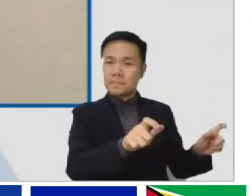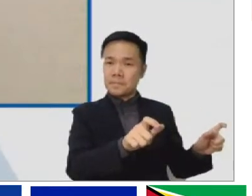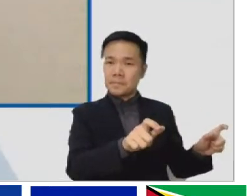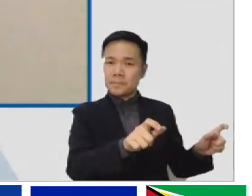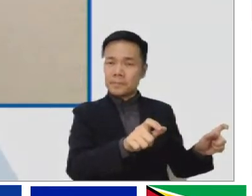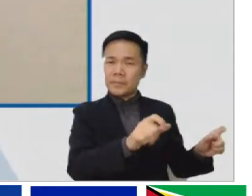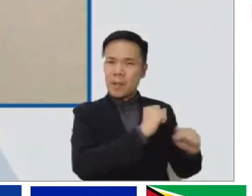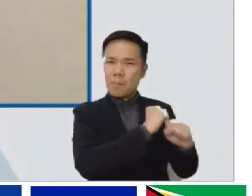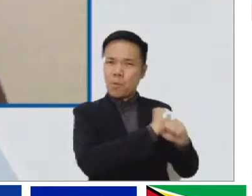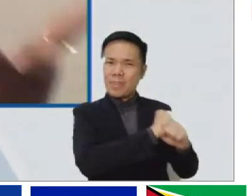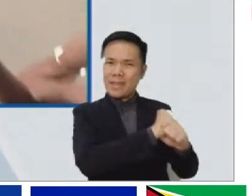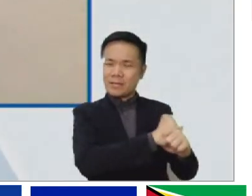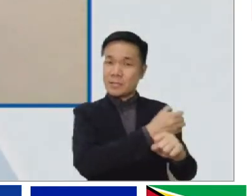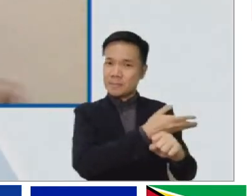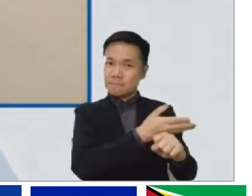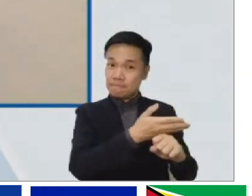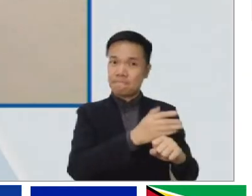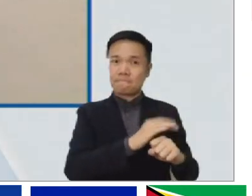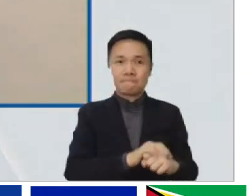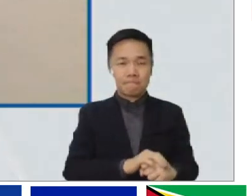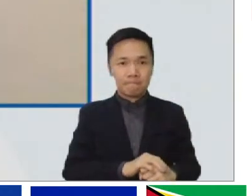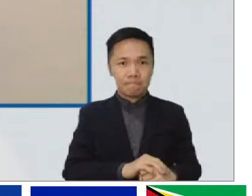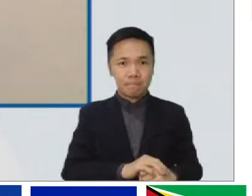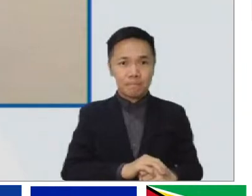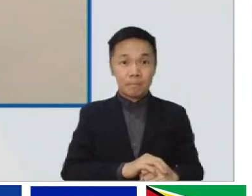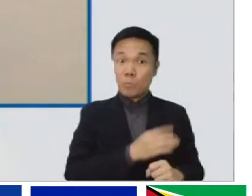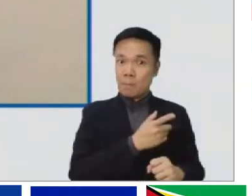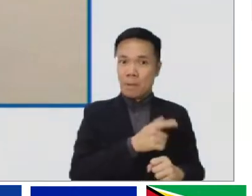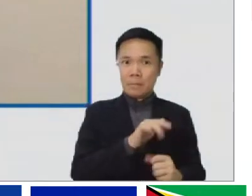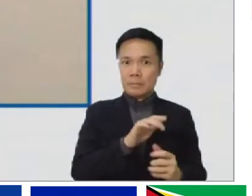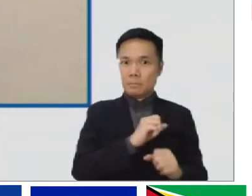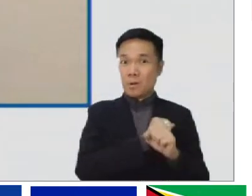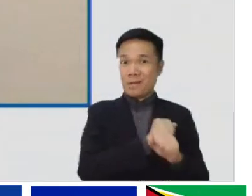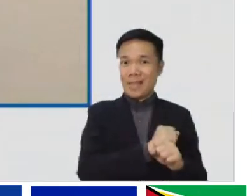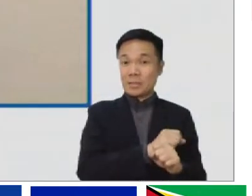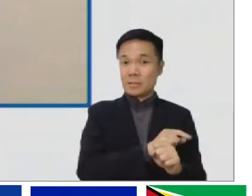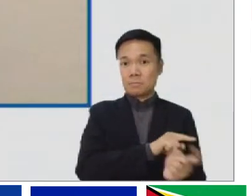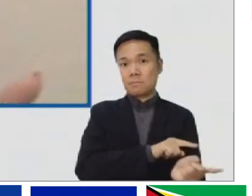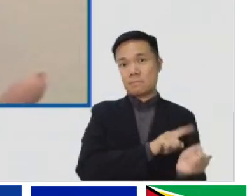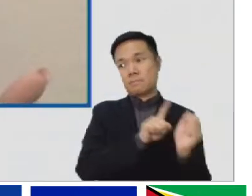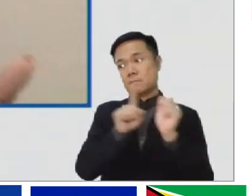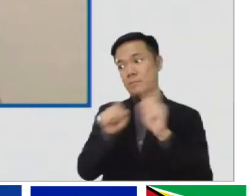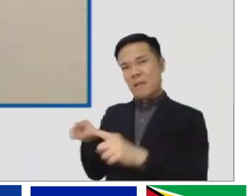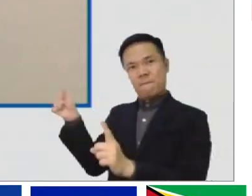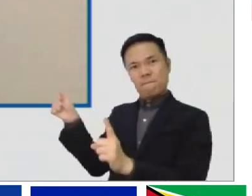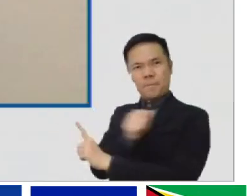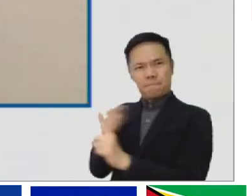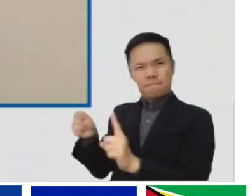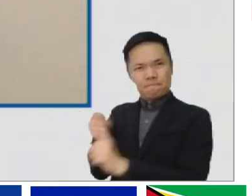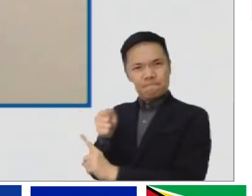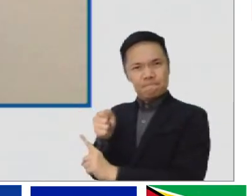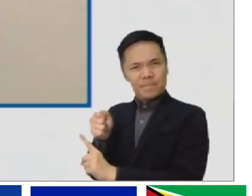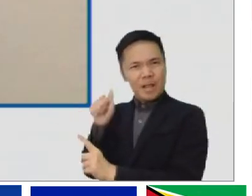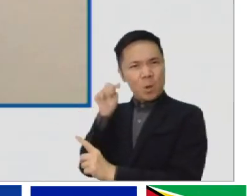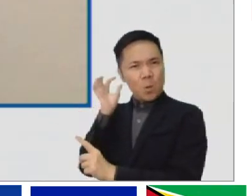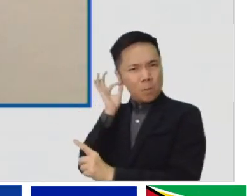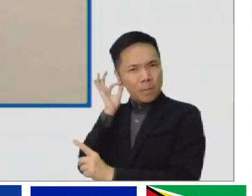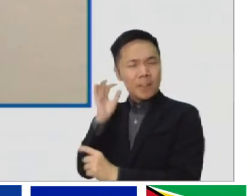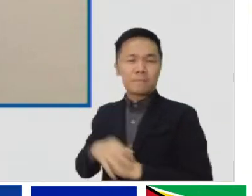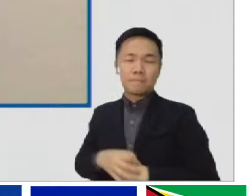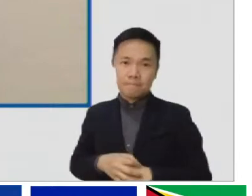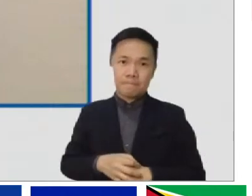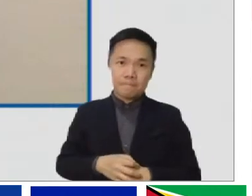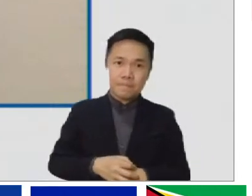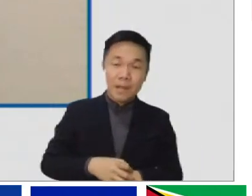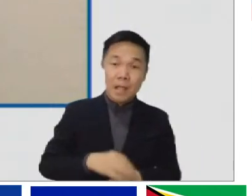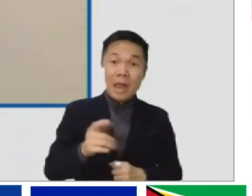be at increased vulnerability to gender-based violence. In the shelters, we also focus a lot on